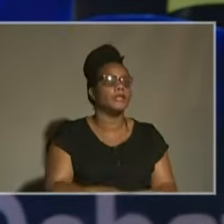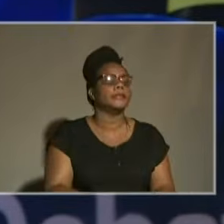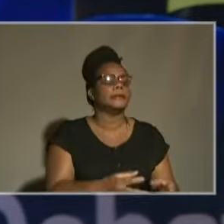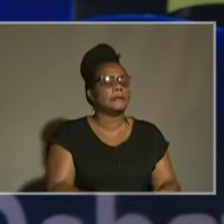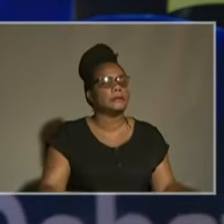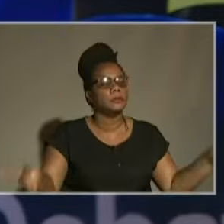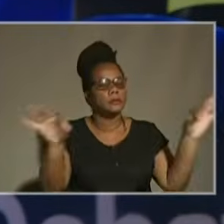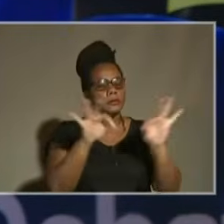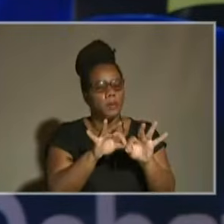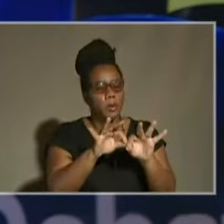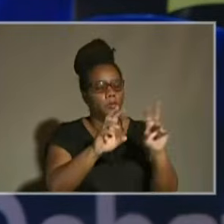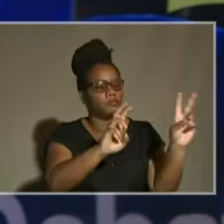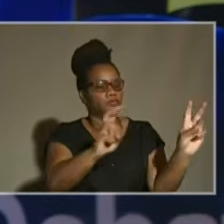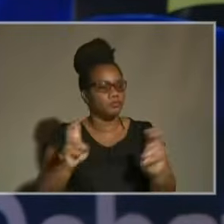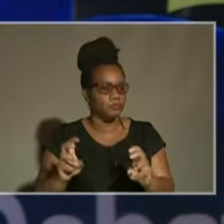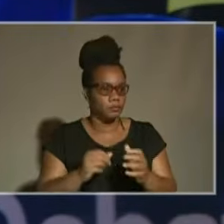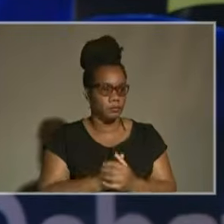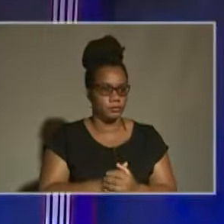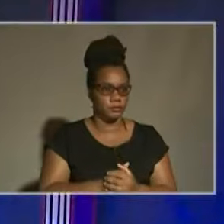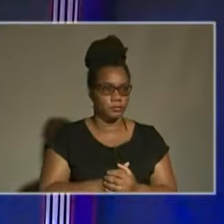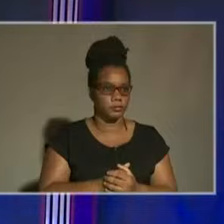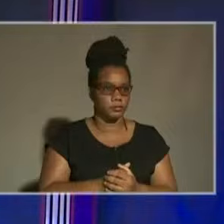matters. Mr. Golding?